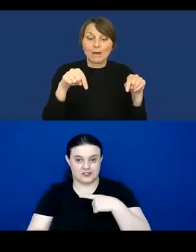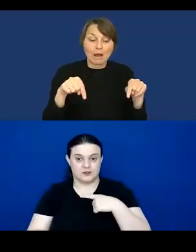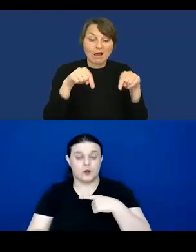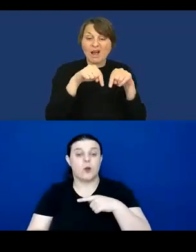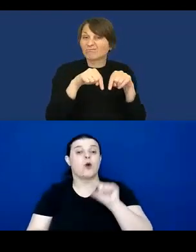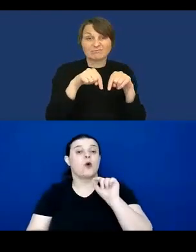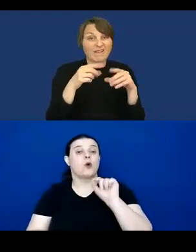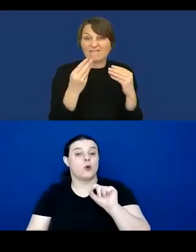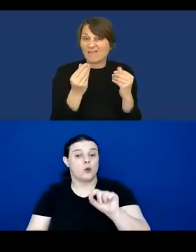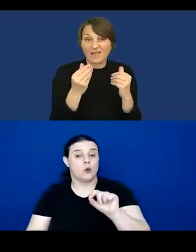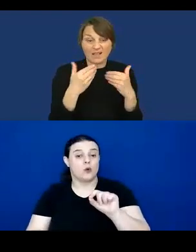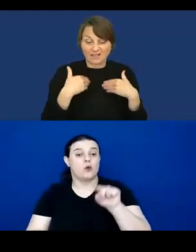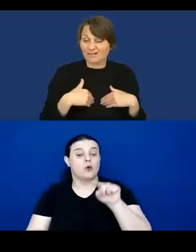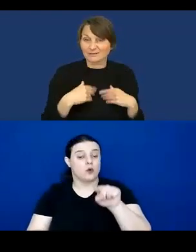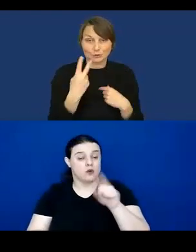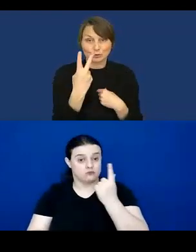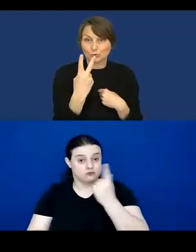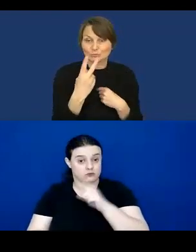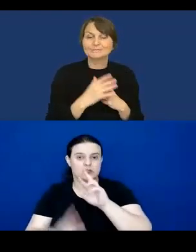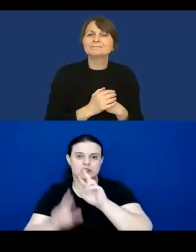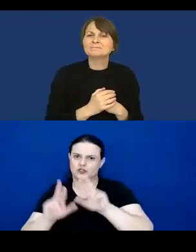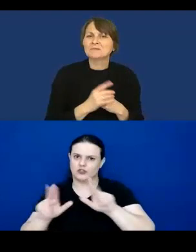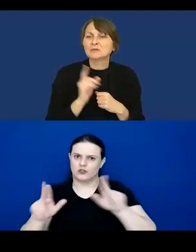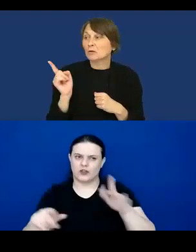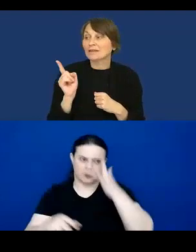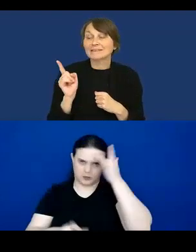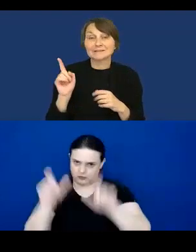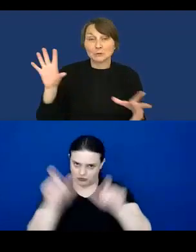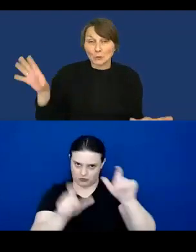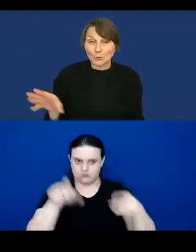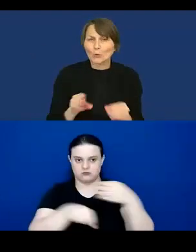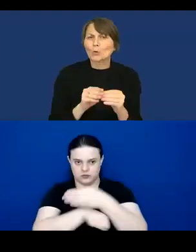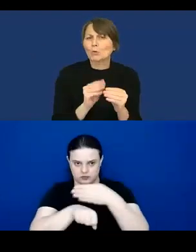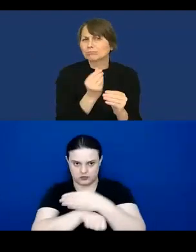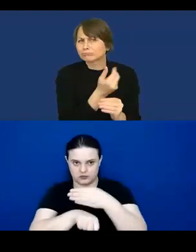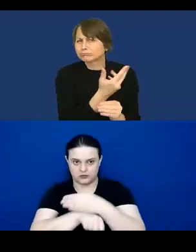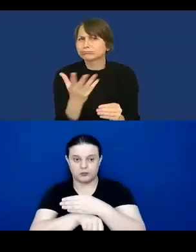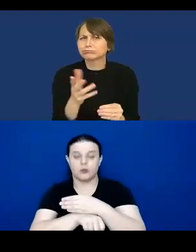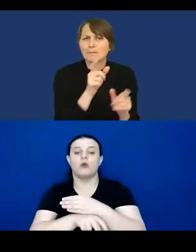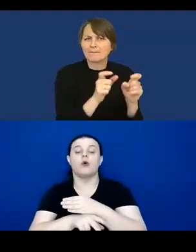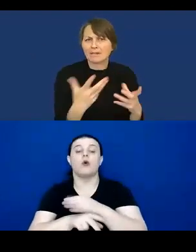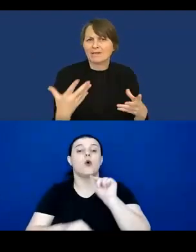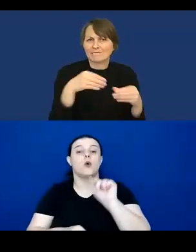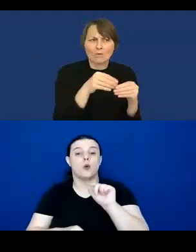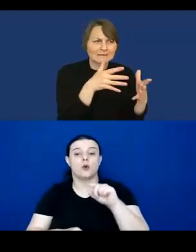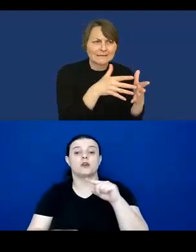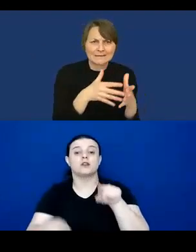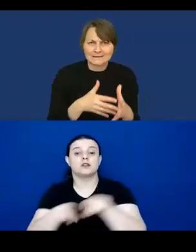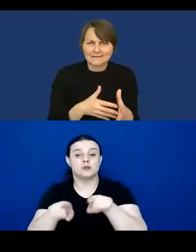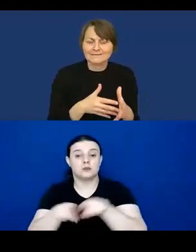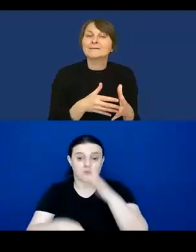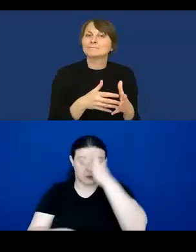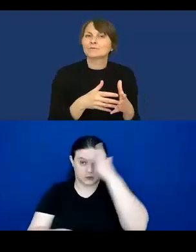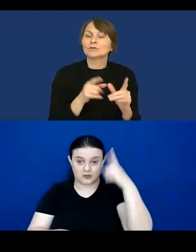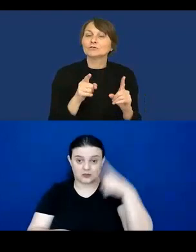And this is an average over many different participants, but so that means that there are also persons who need a larger